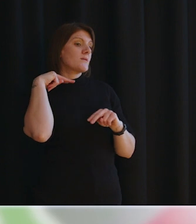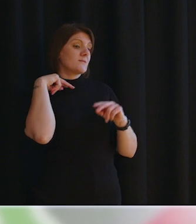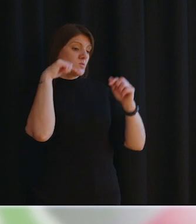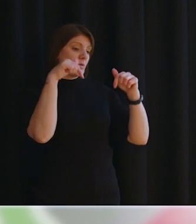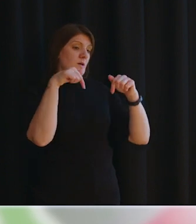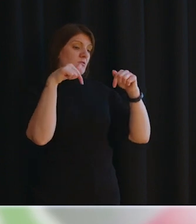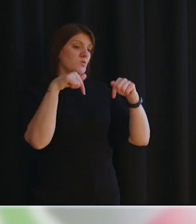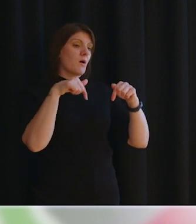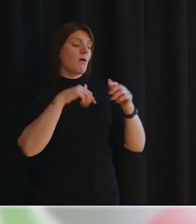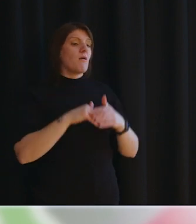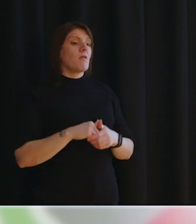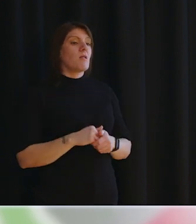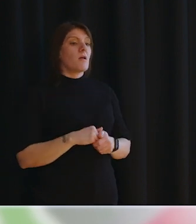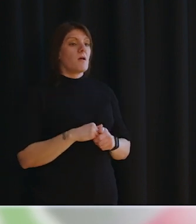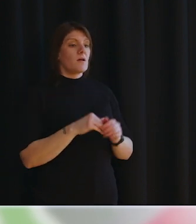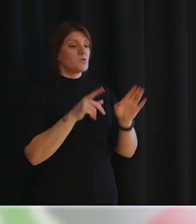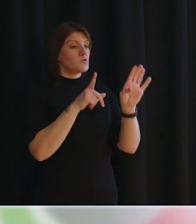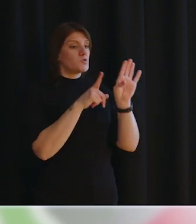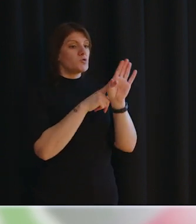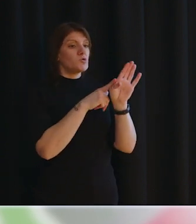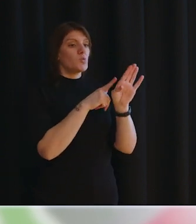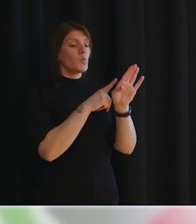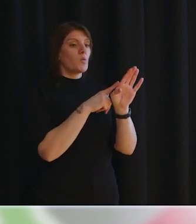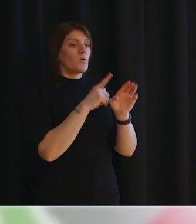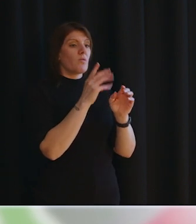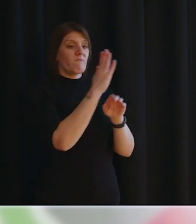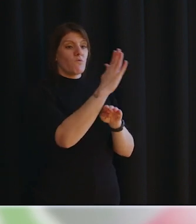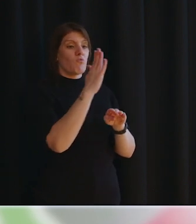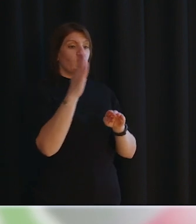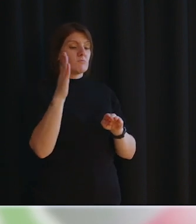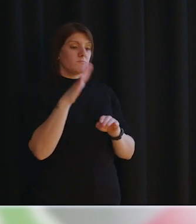well, and youth forums.